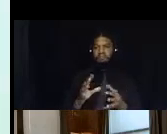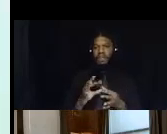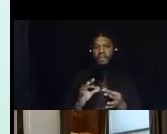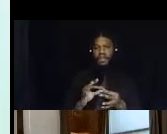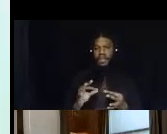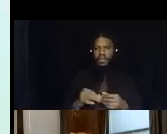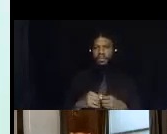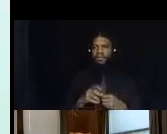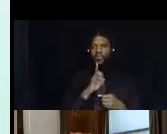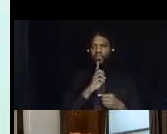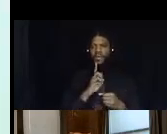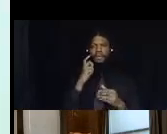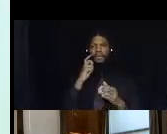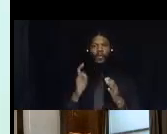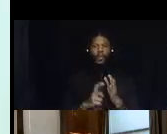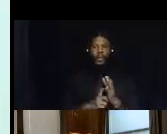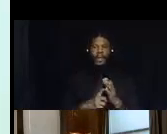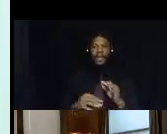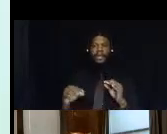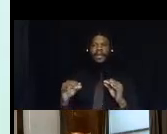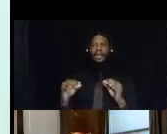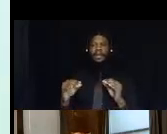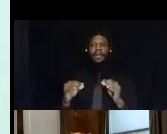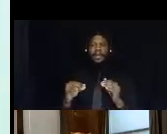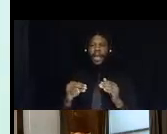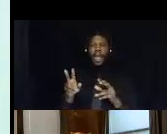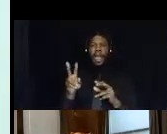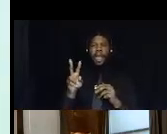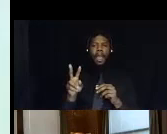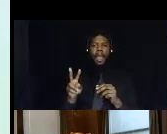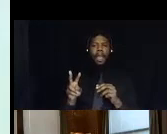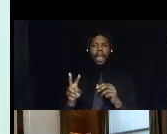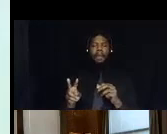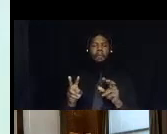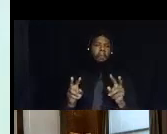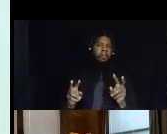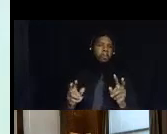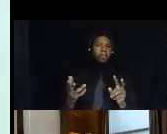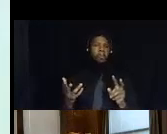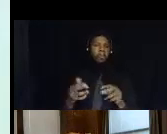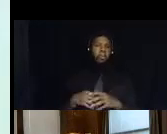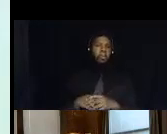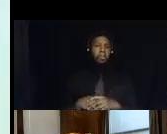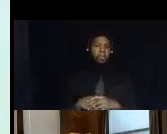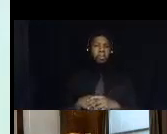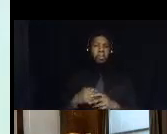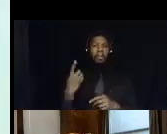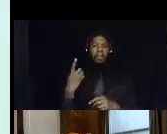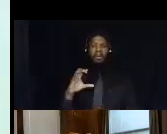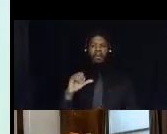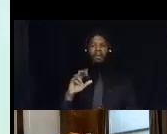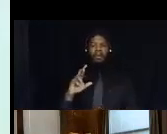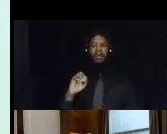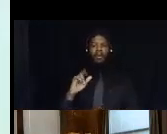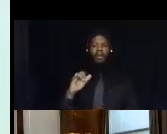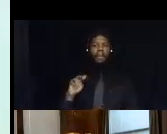think there's more, as far as I can tell, there's more, to answer Carolyn B's